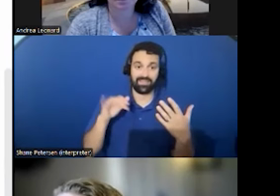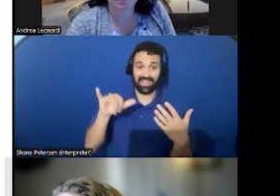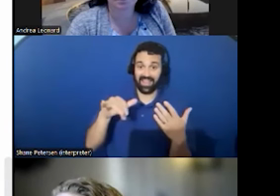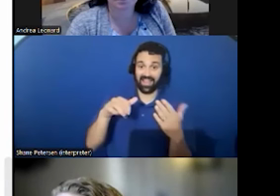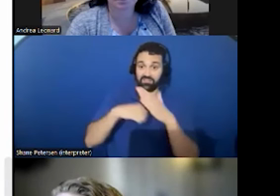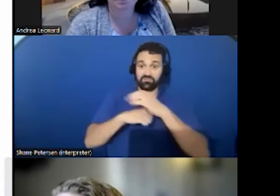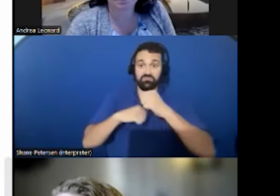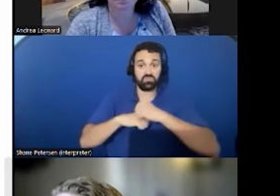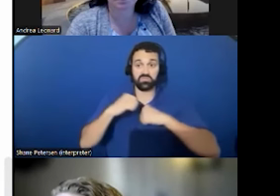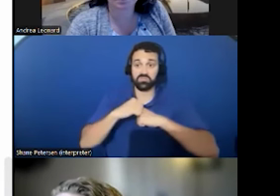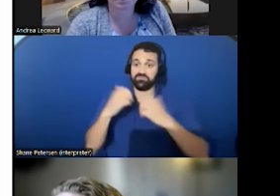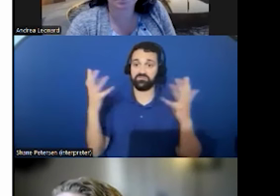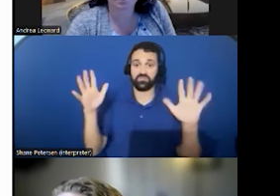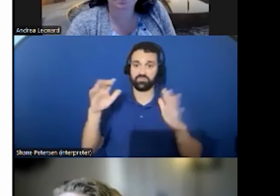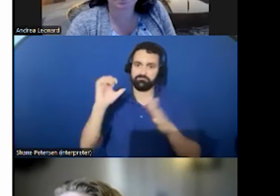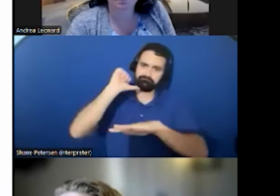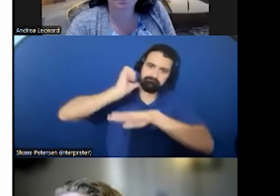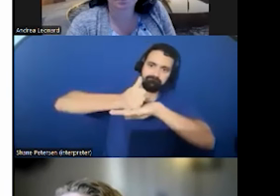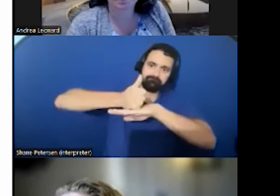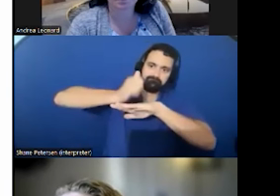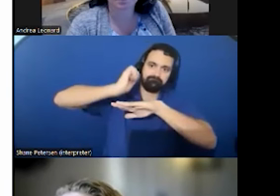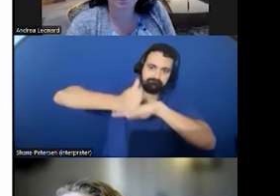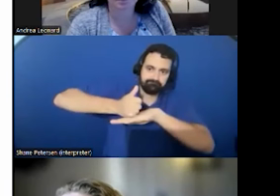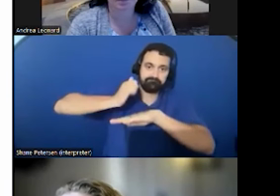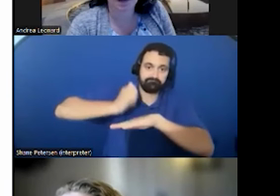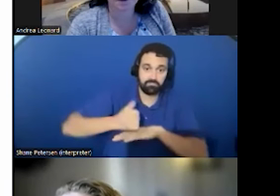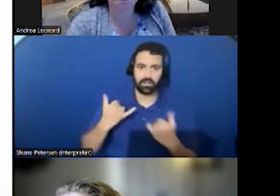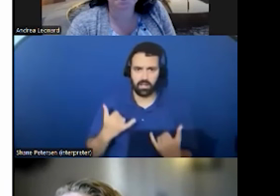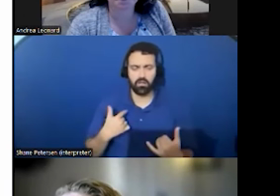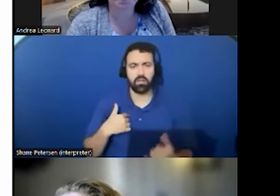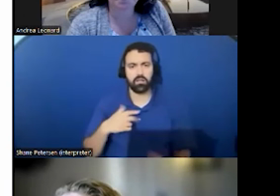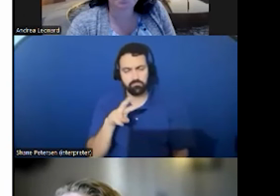here. And then when I look at it,